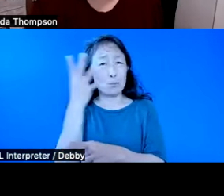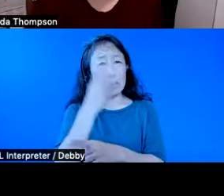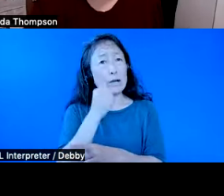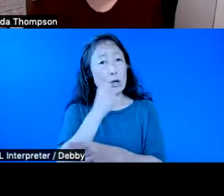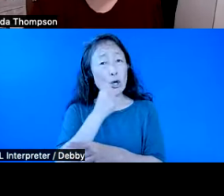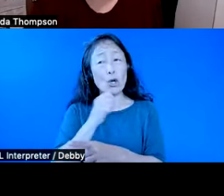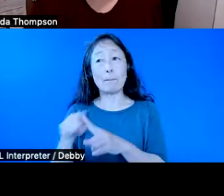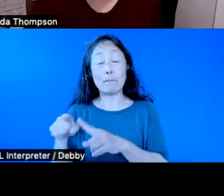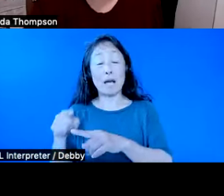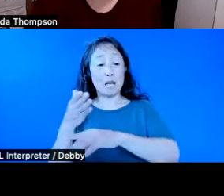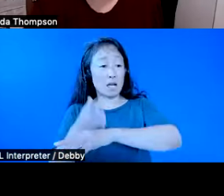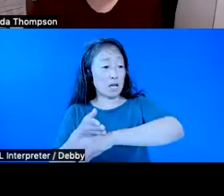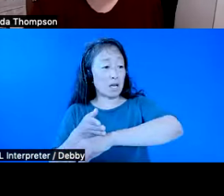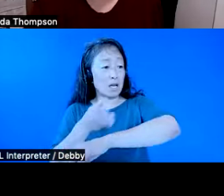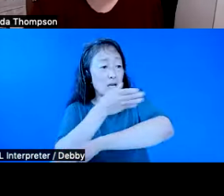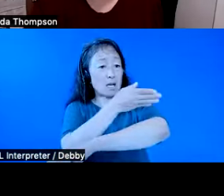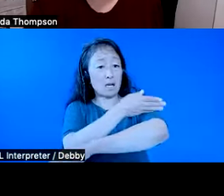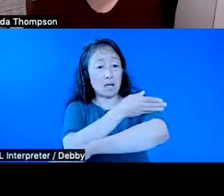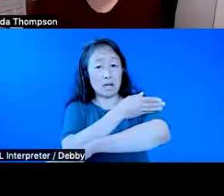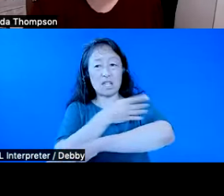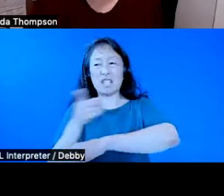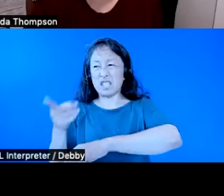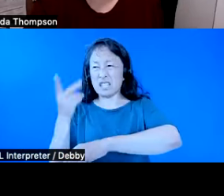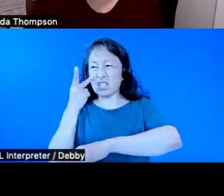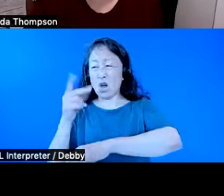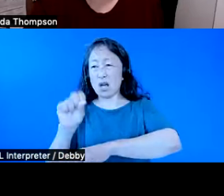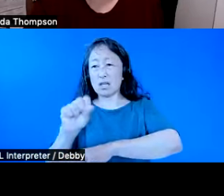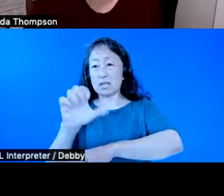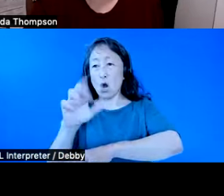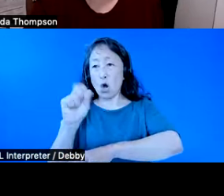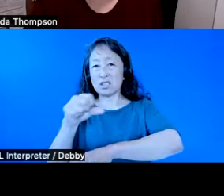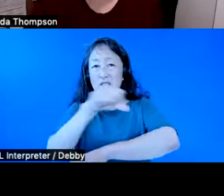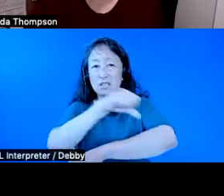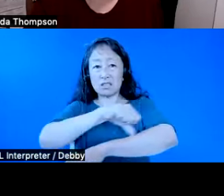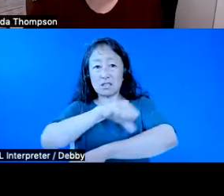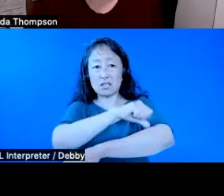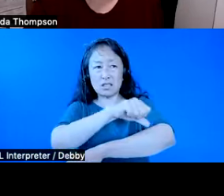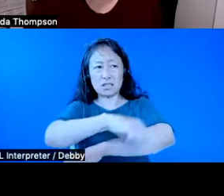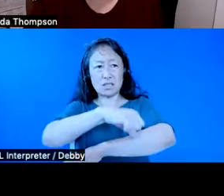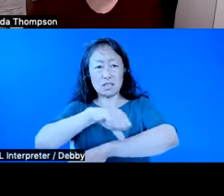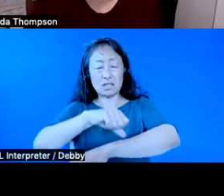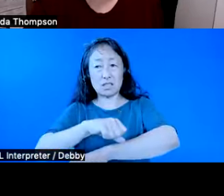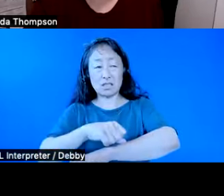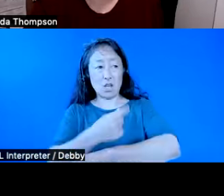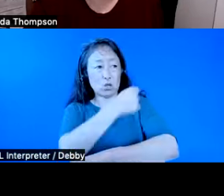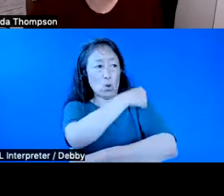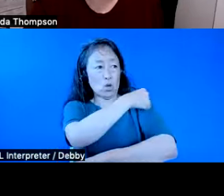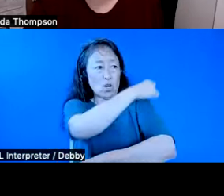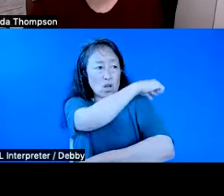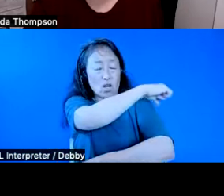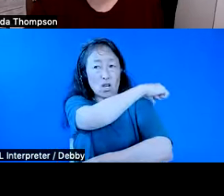her arm, scars, you know, from cutting, on her shoulder, the back of her leg, and on her upper